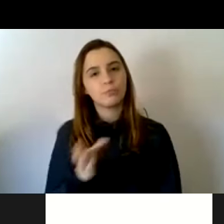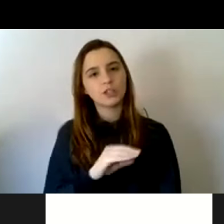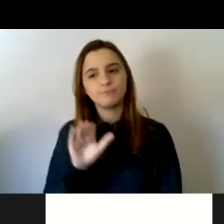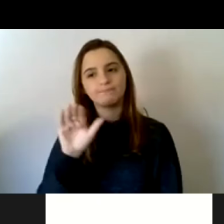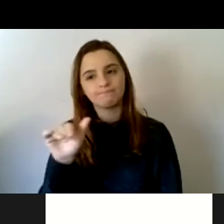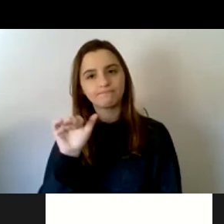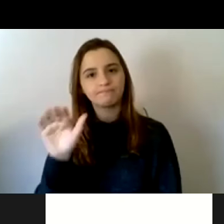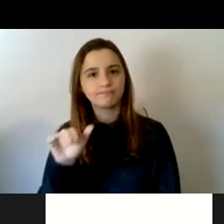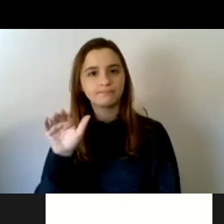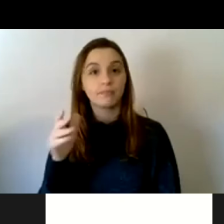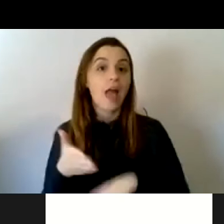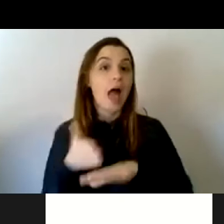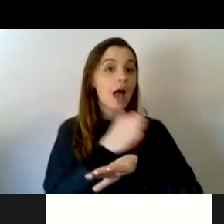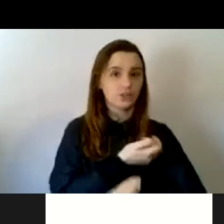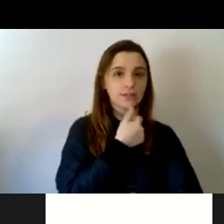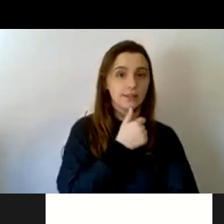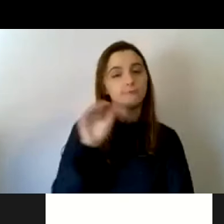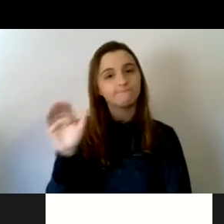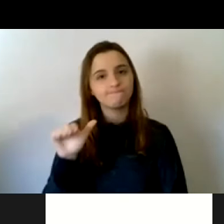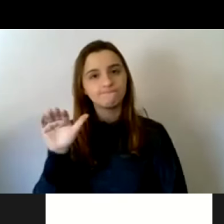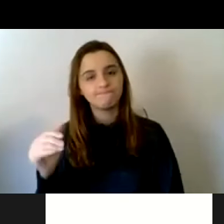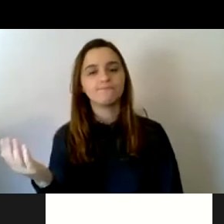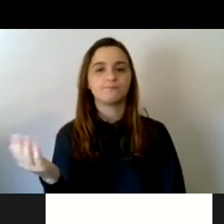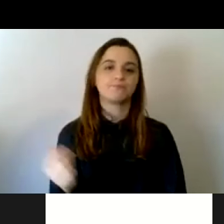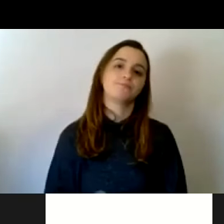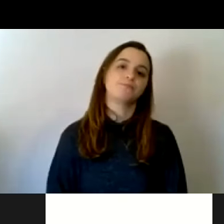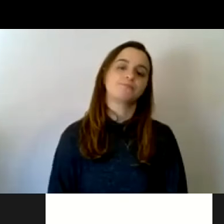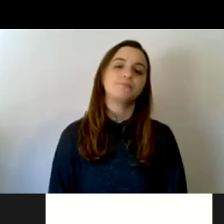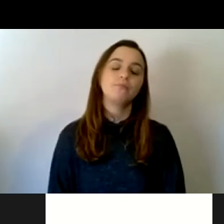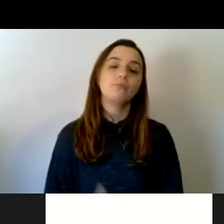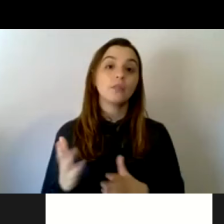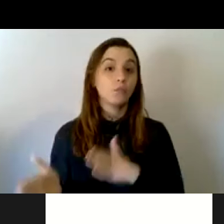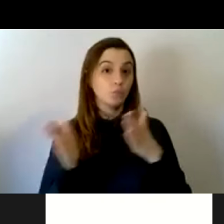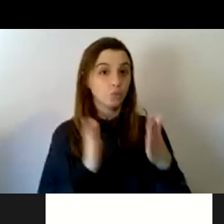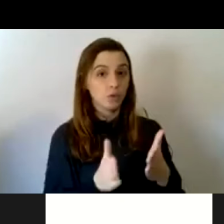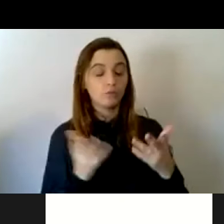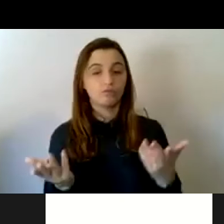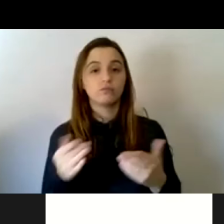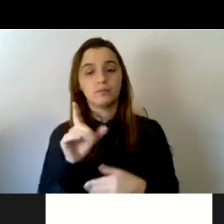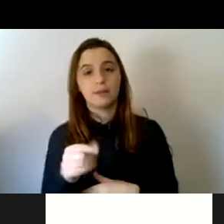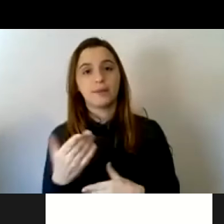the city. On the other hand, they still have to fight